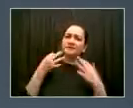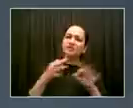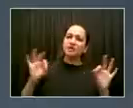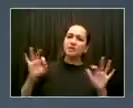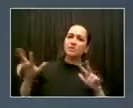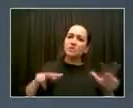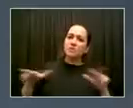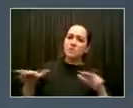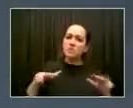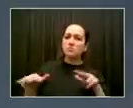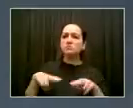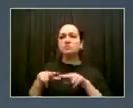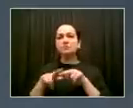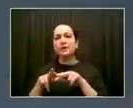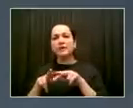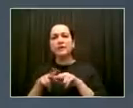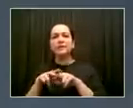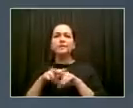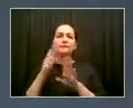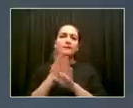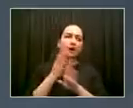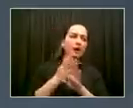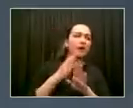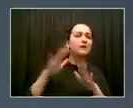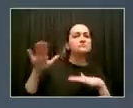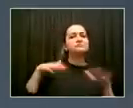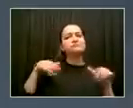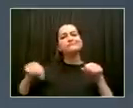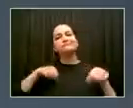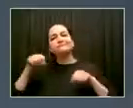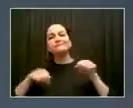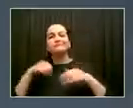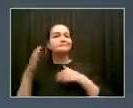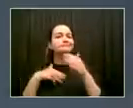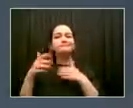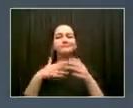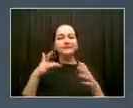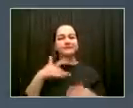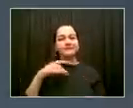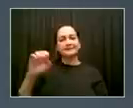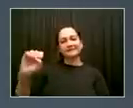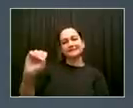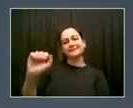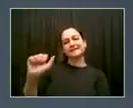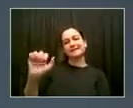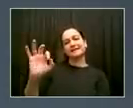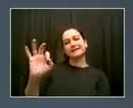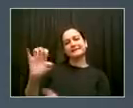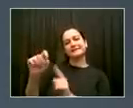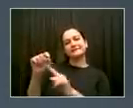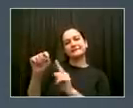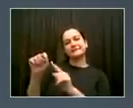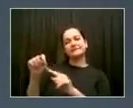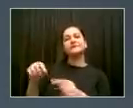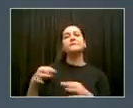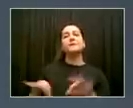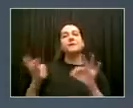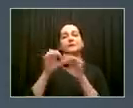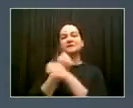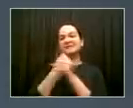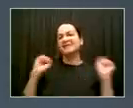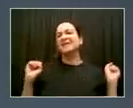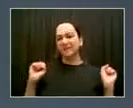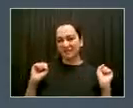speak, look, or what you believe. Our team of investigators will relentlessly investigate any crimes motivated